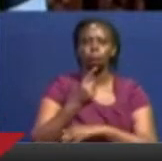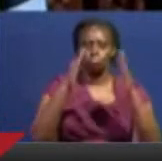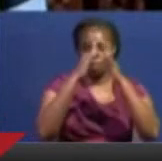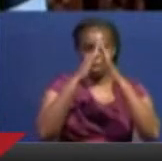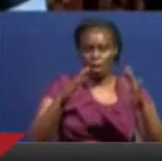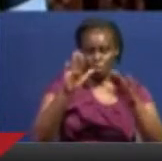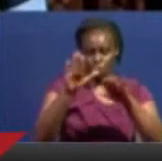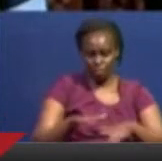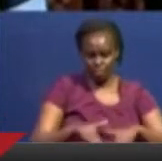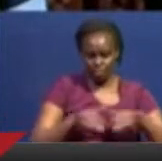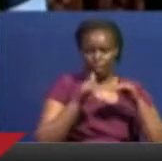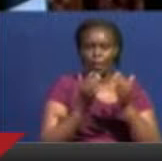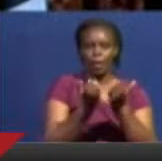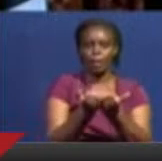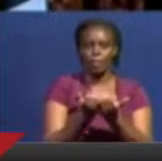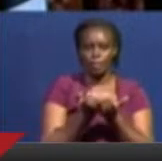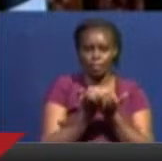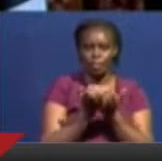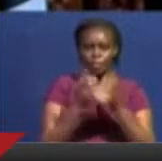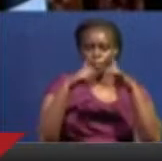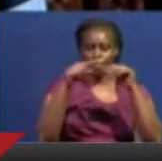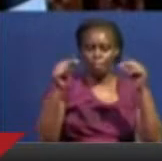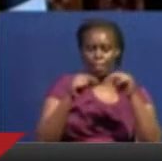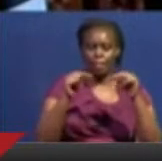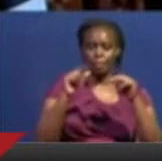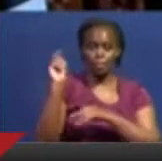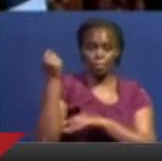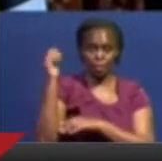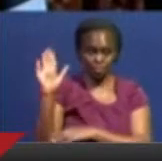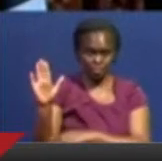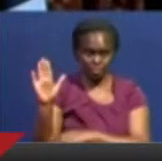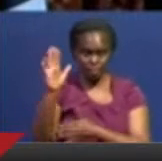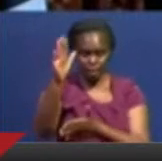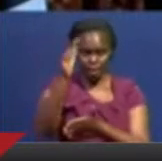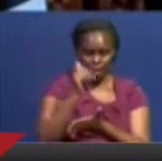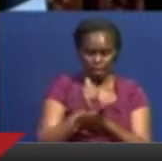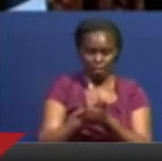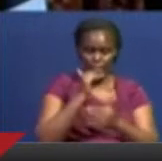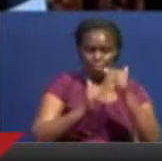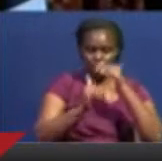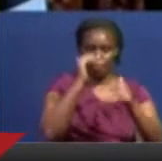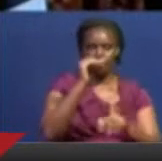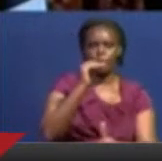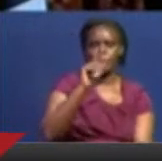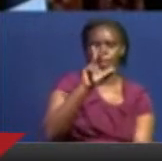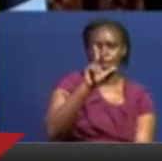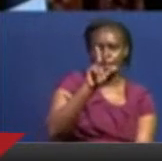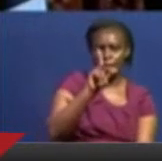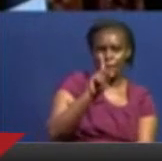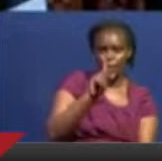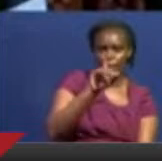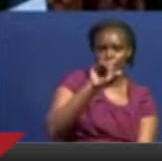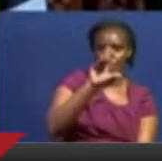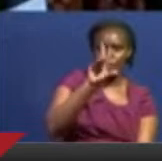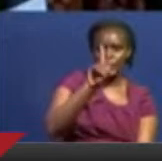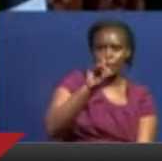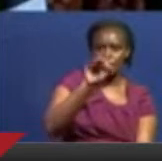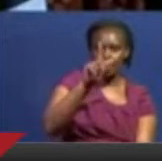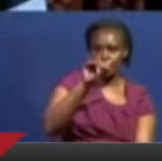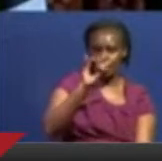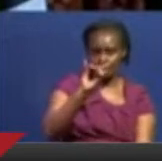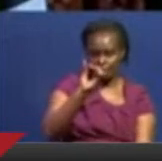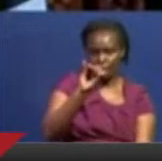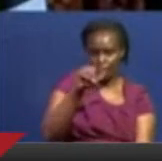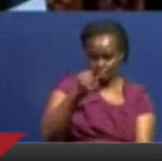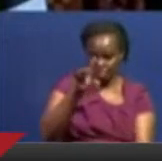of the receipt of a message from His Excellency the President nominating Professor Kithure Kindiki, EGH, to fill the vacancy in the